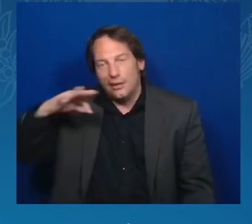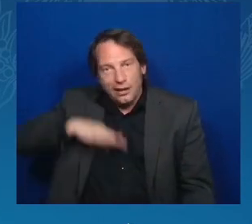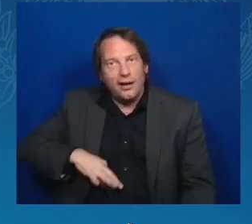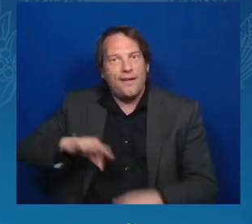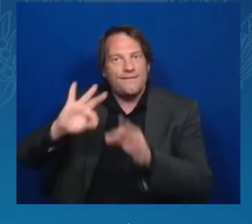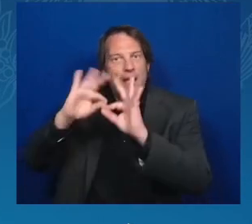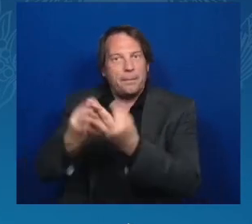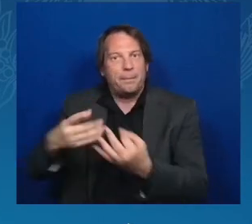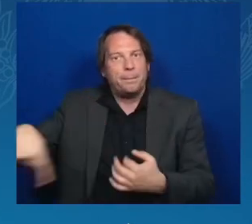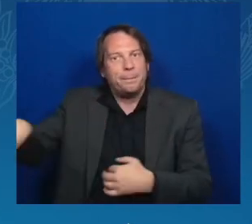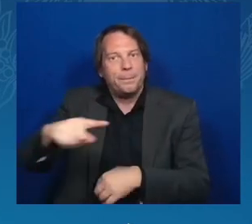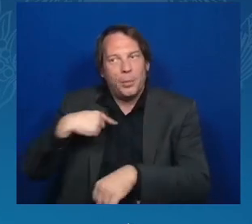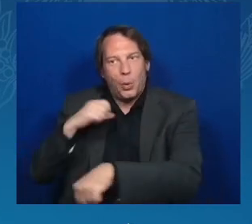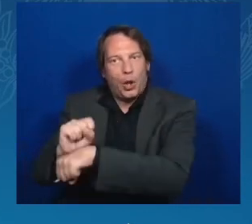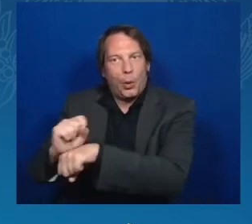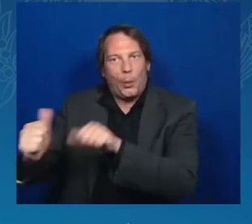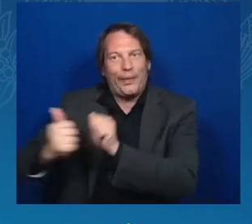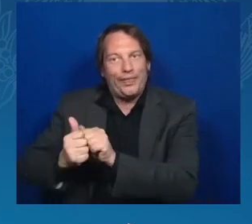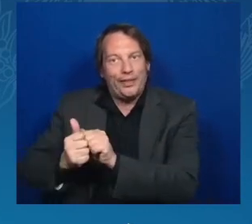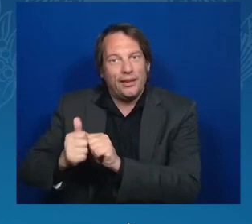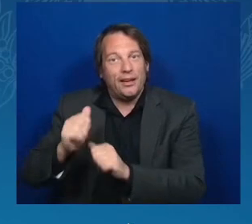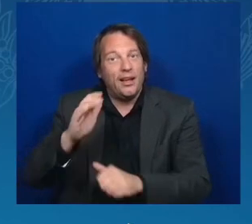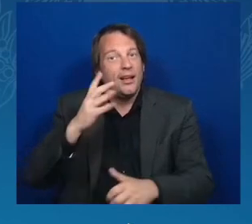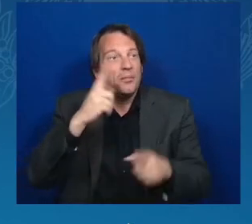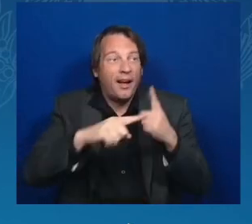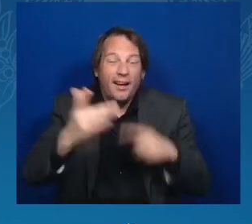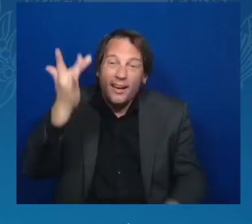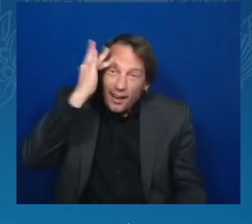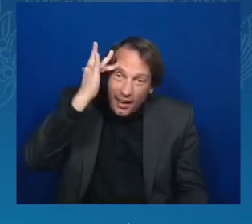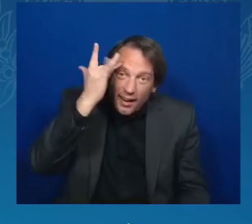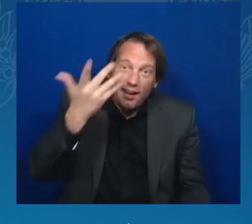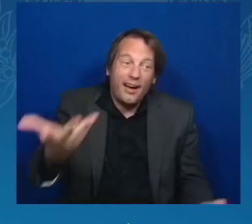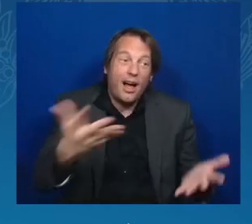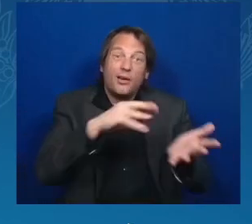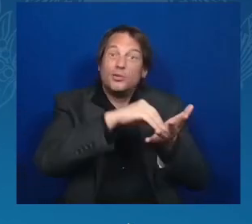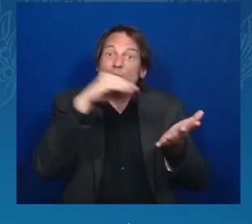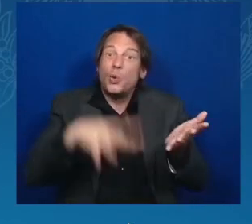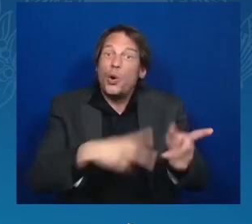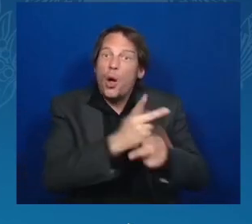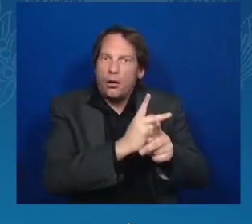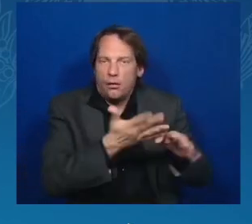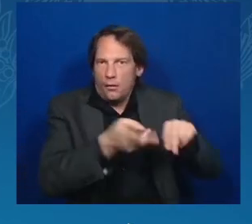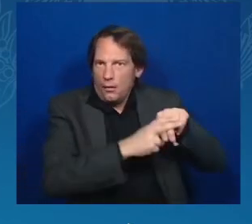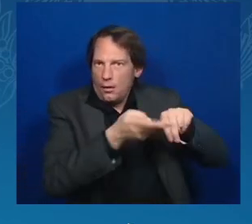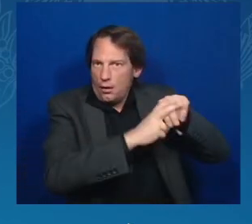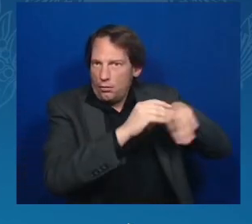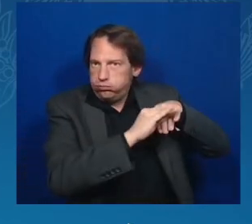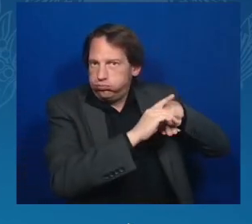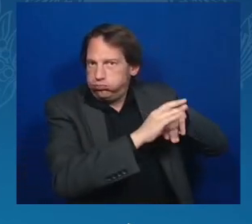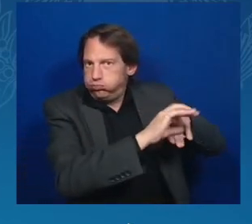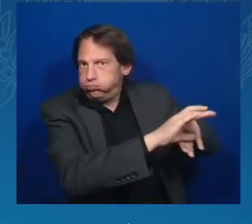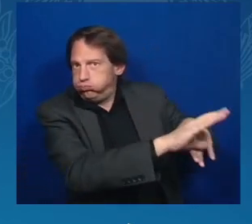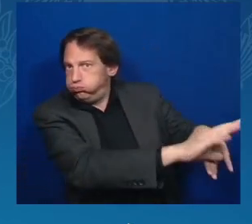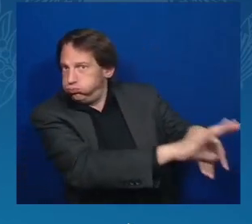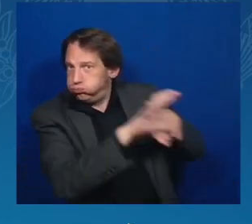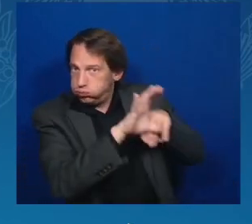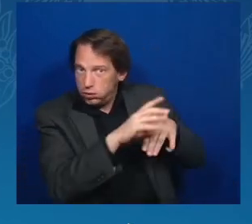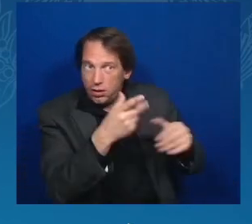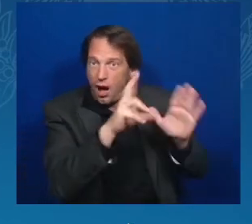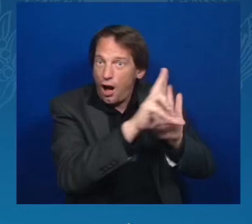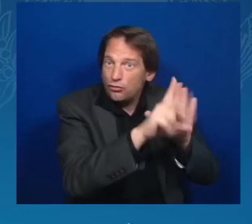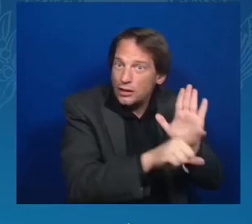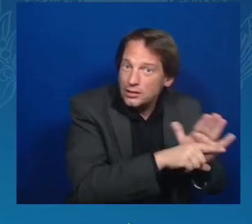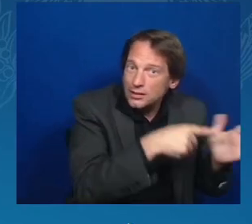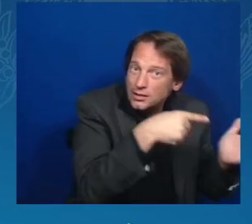time, coupled with my undergrad debt that I still had. I was paying hundreds of dollars a month, barely making